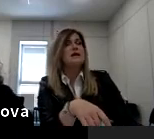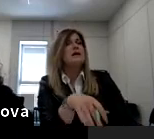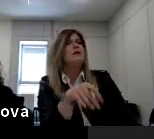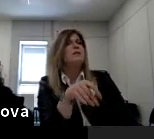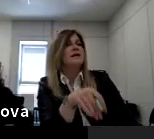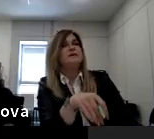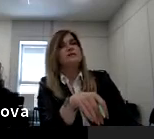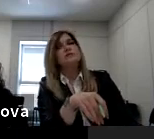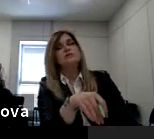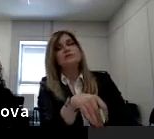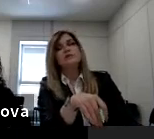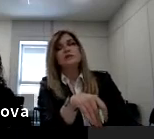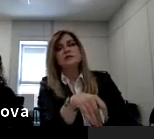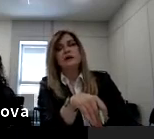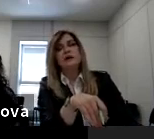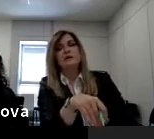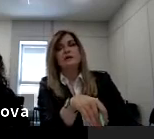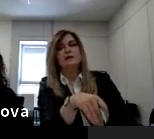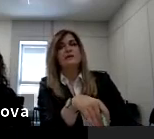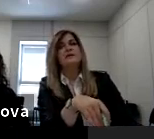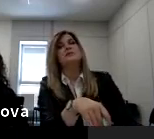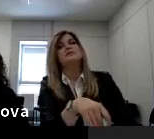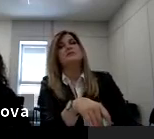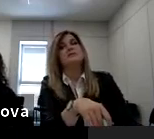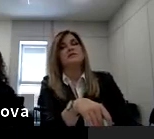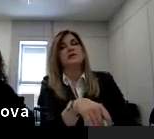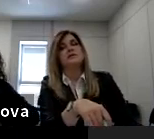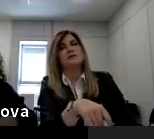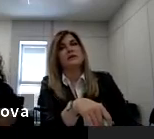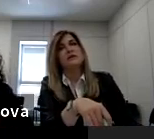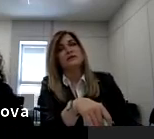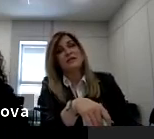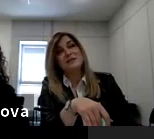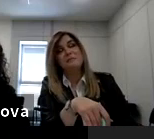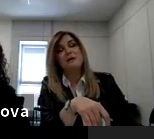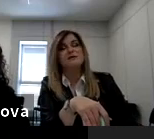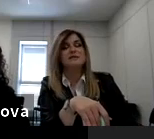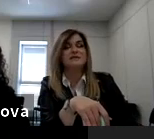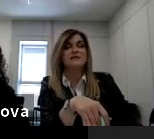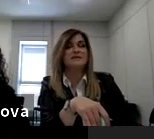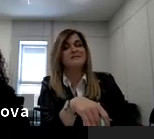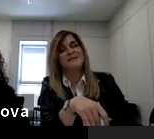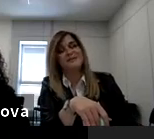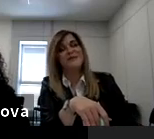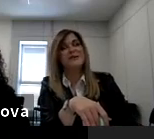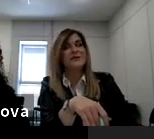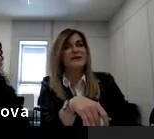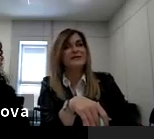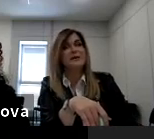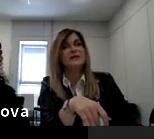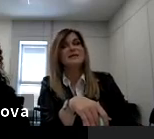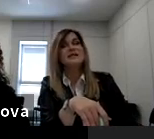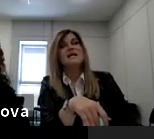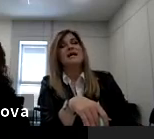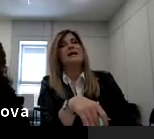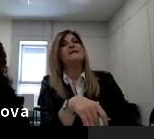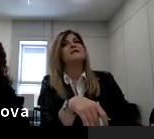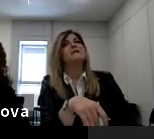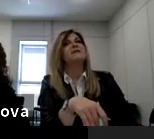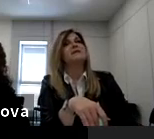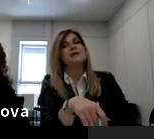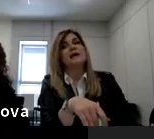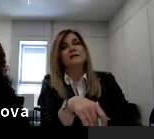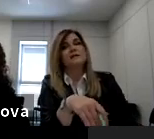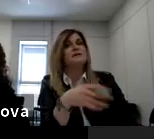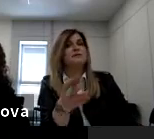plans. We planned to introduce this line at Light and Building 2020, but you know, everybody,